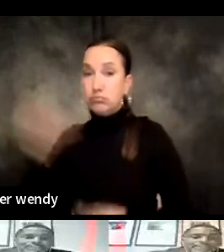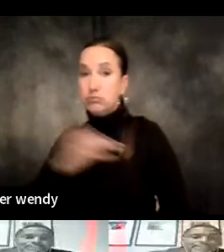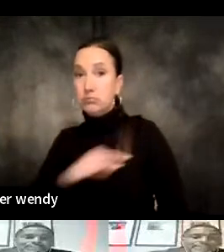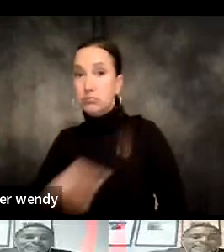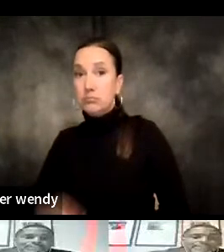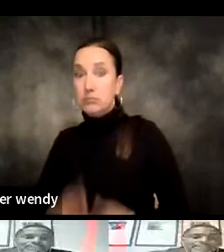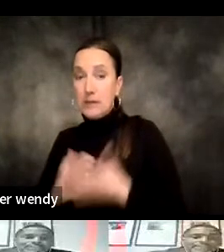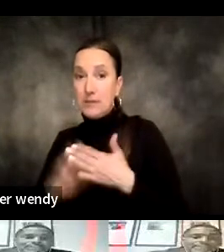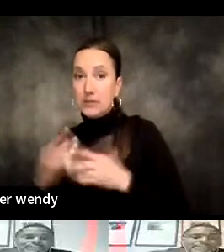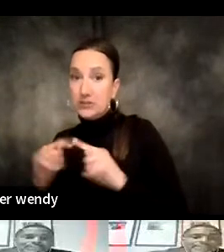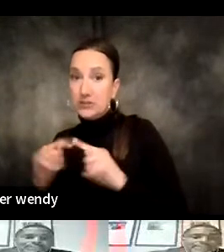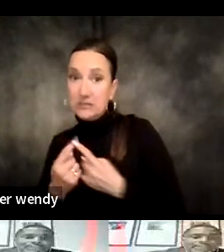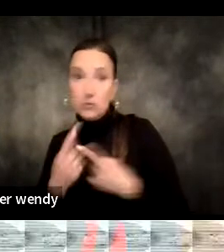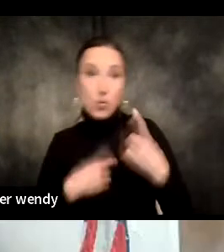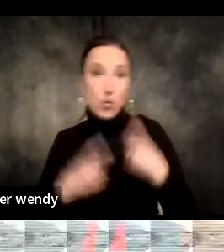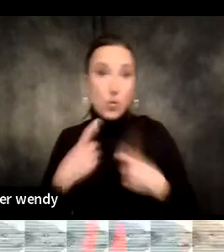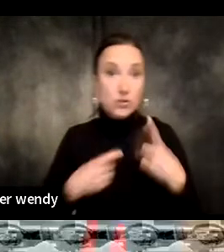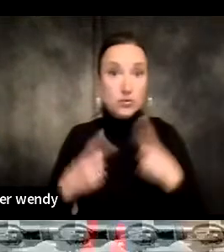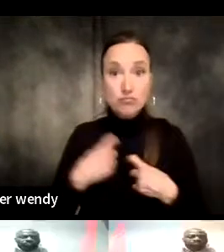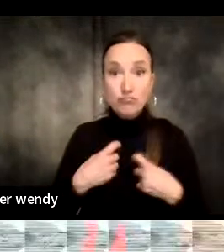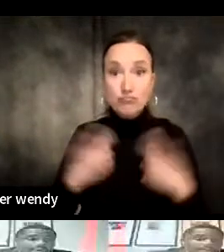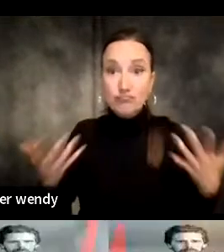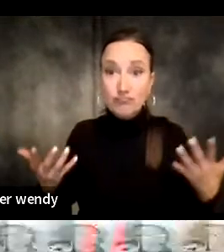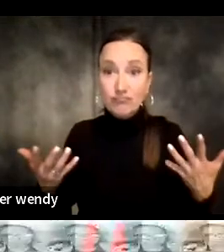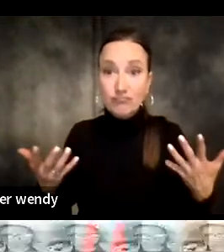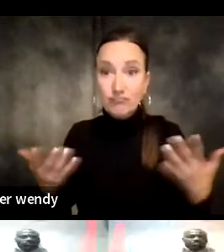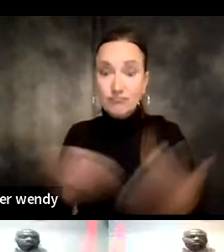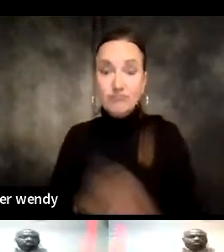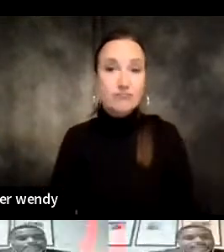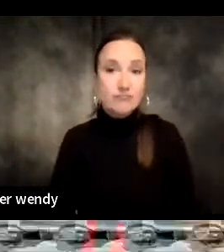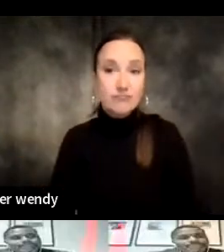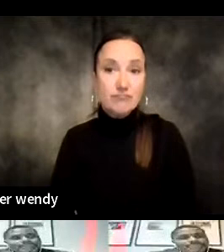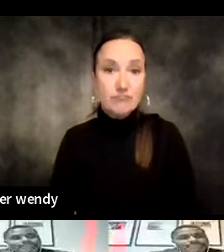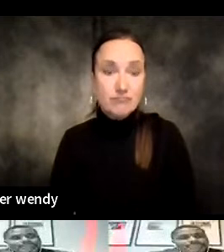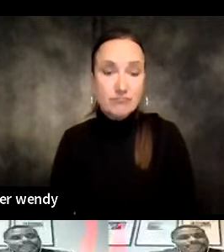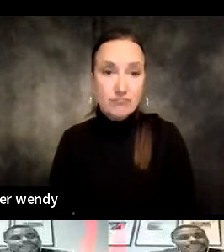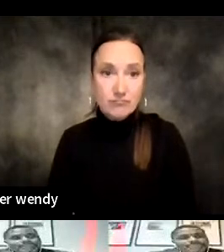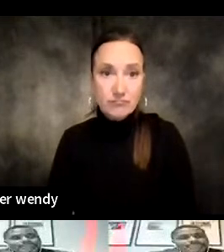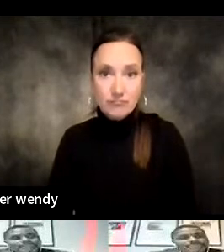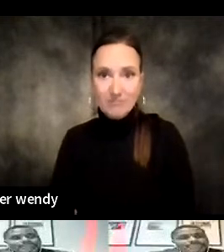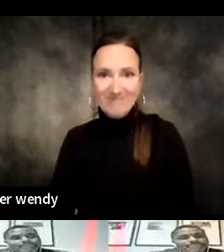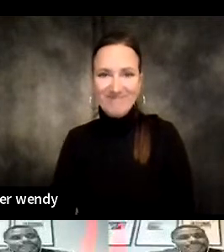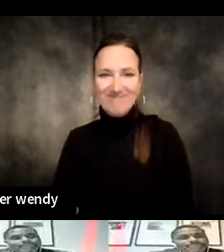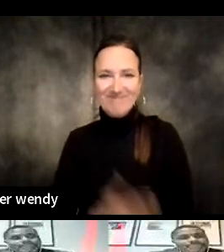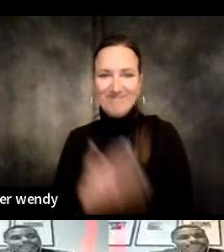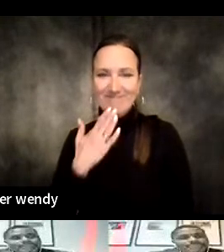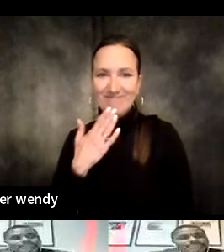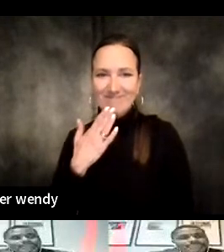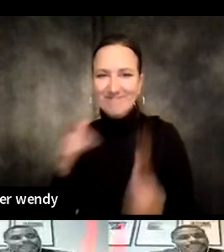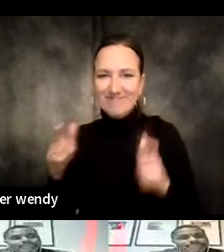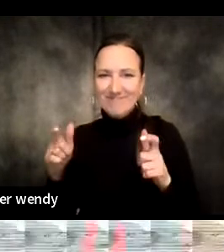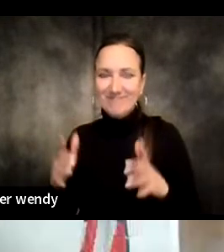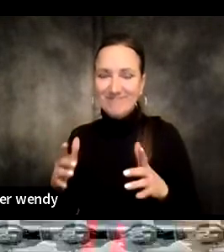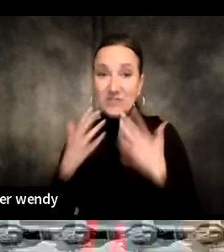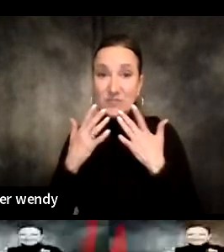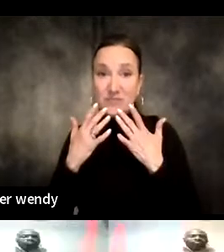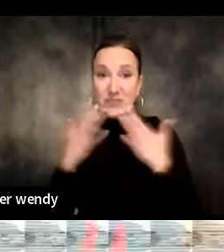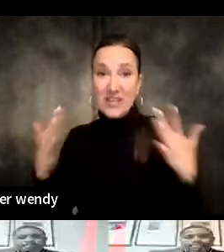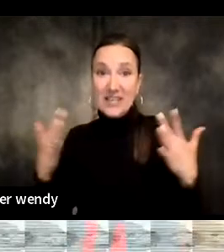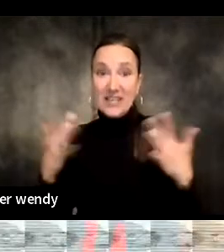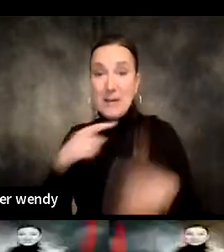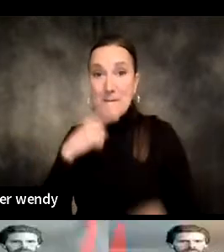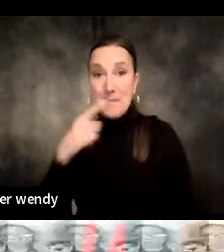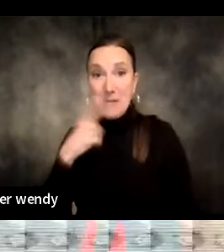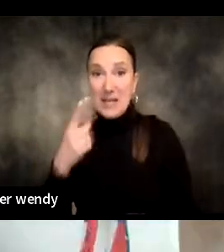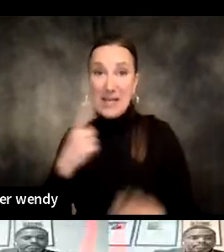that I can answer from my perch at DGS. Thank you, Director. Friendly reminder, I ask the public if you